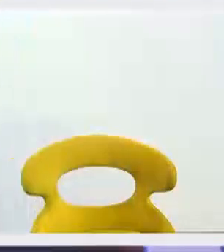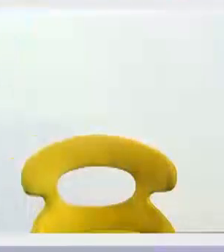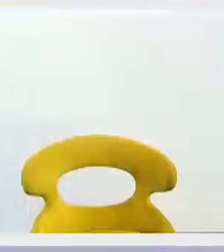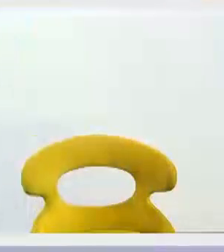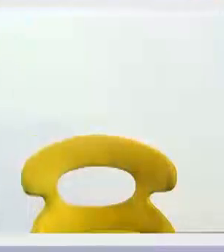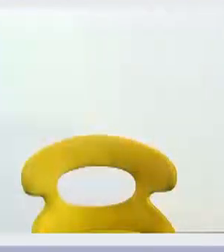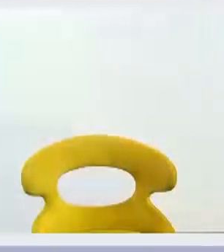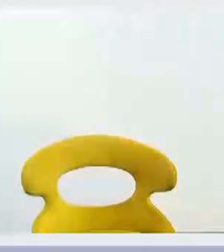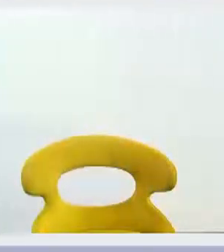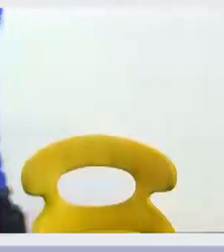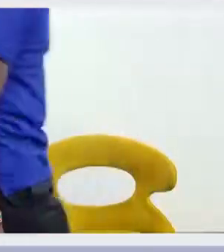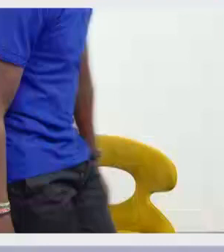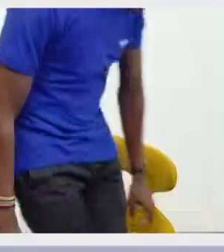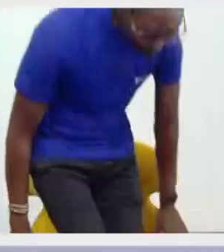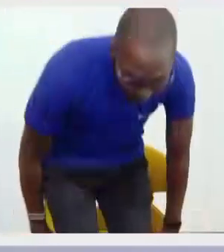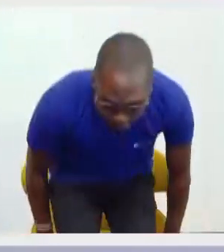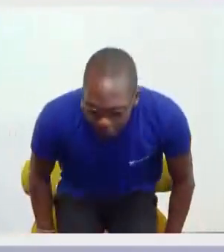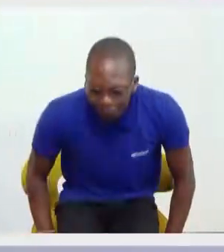County. Welcome.